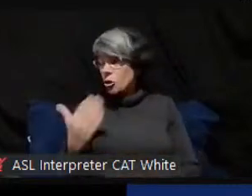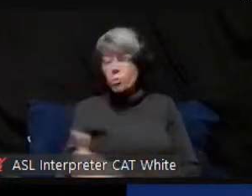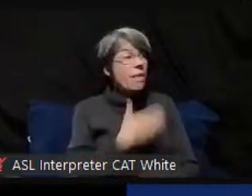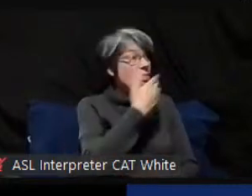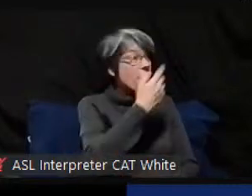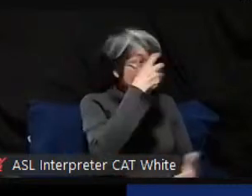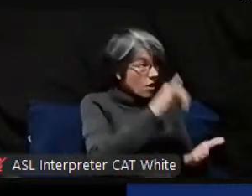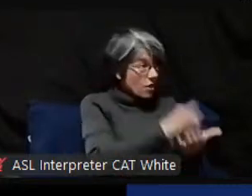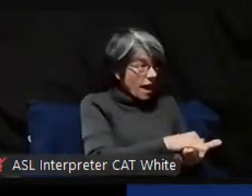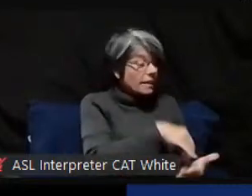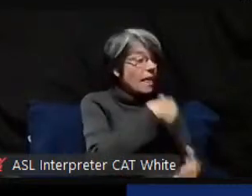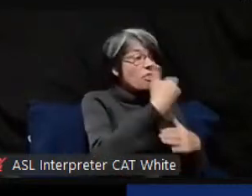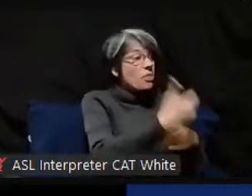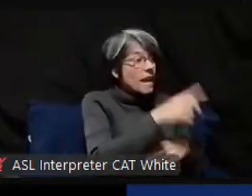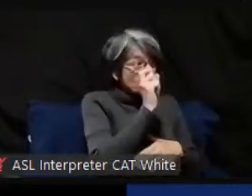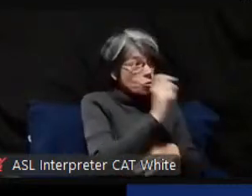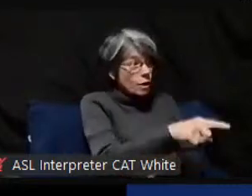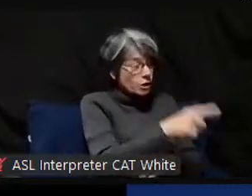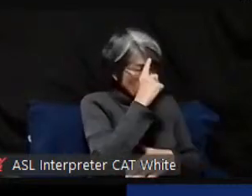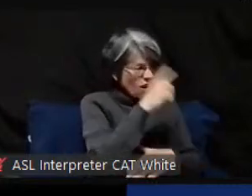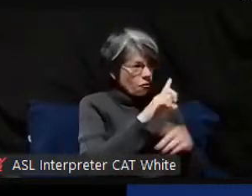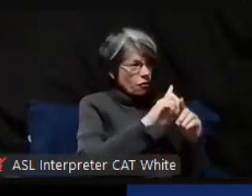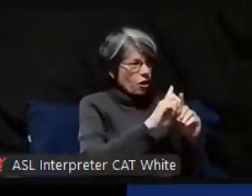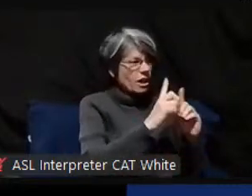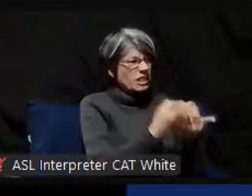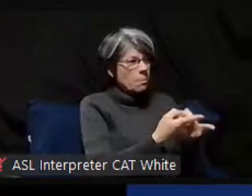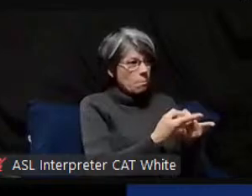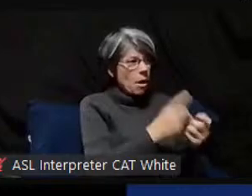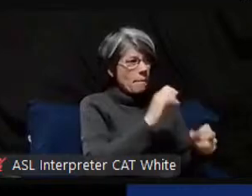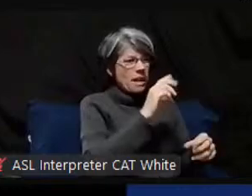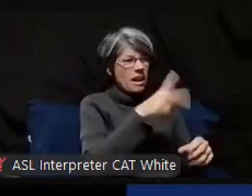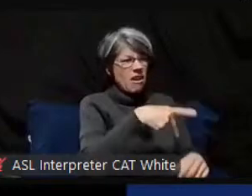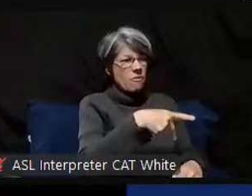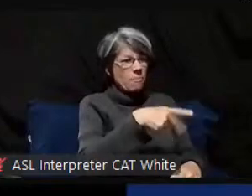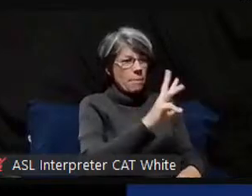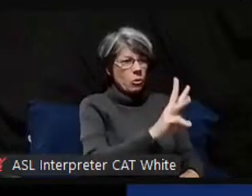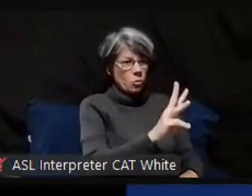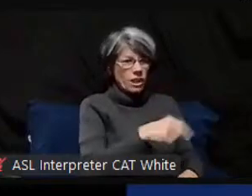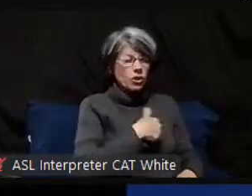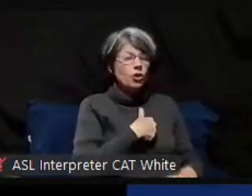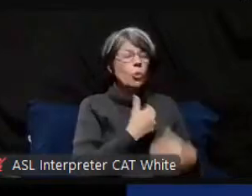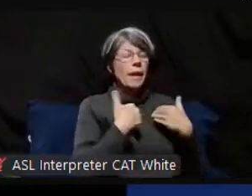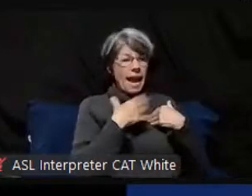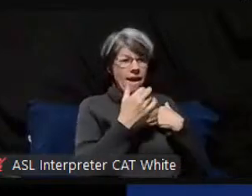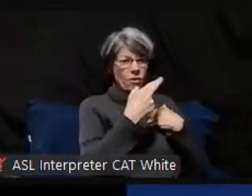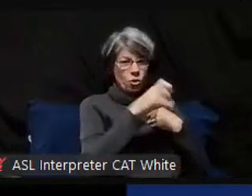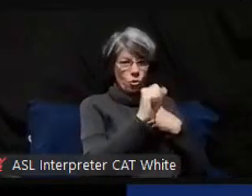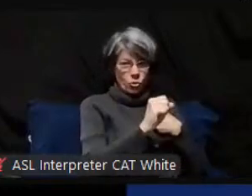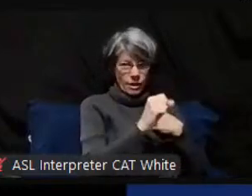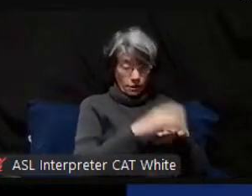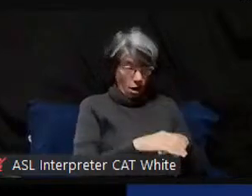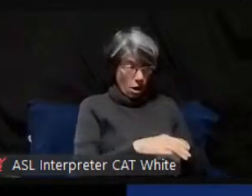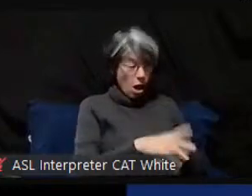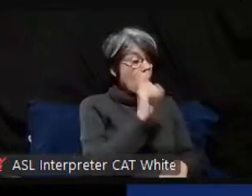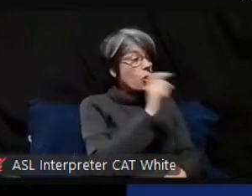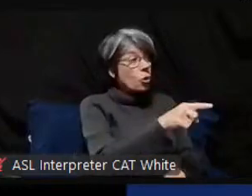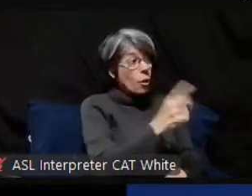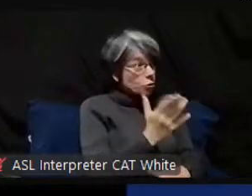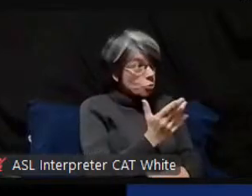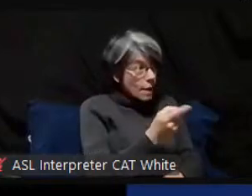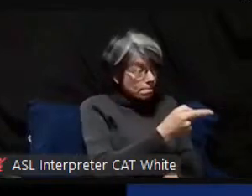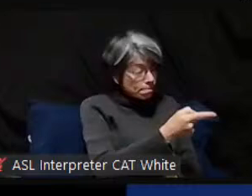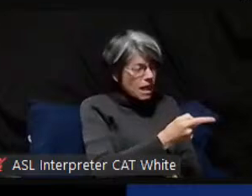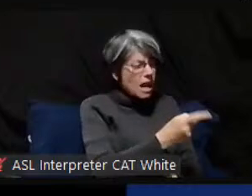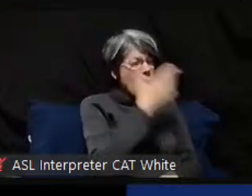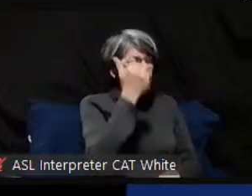And the next question is for the Department of Public Works. So I know we have Chris and Ciara on. The question is, since